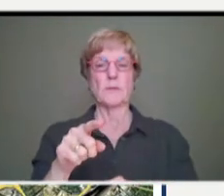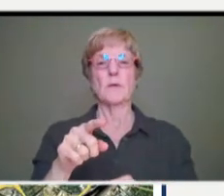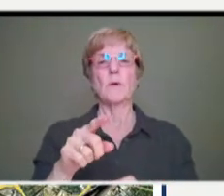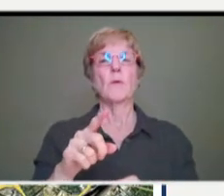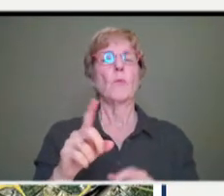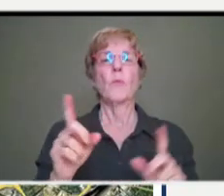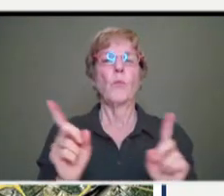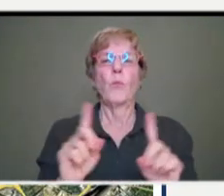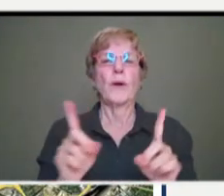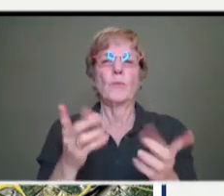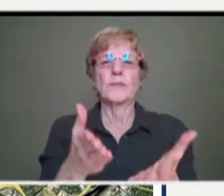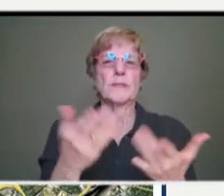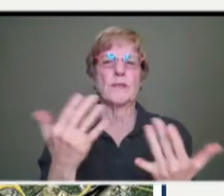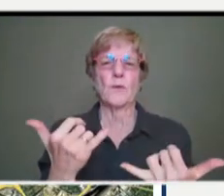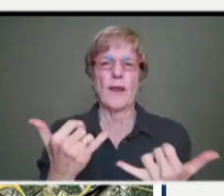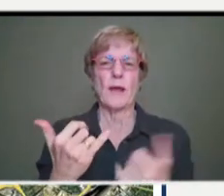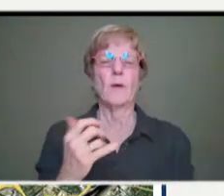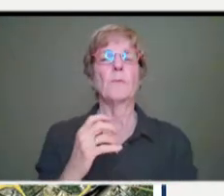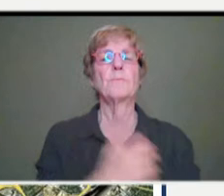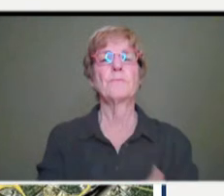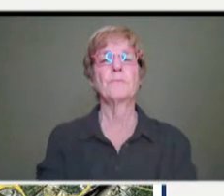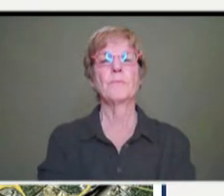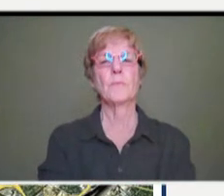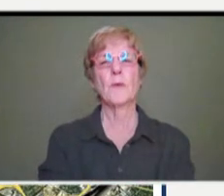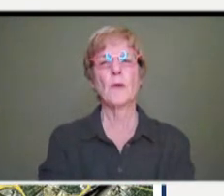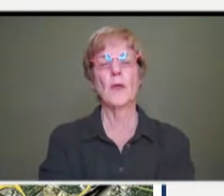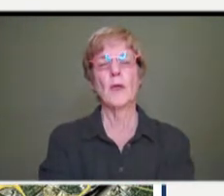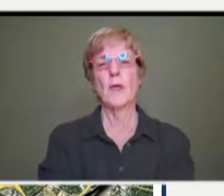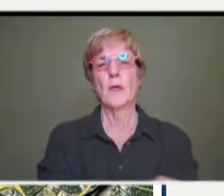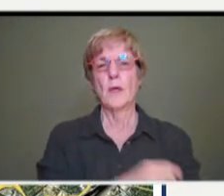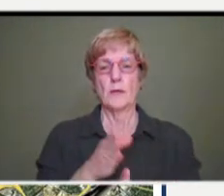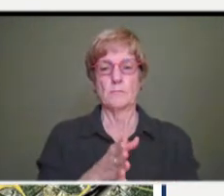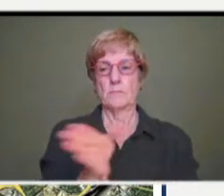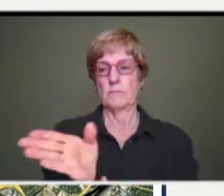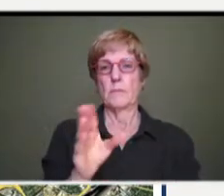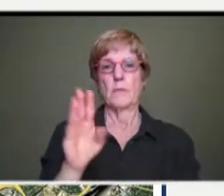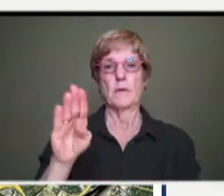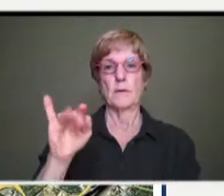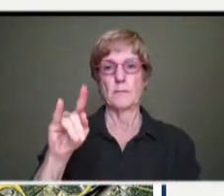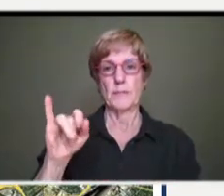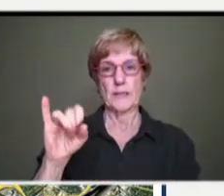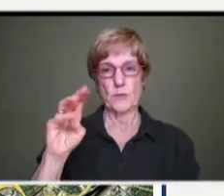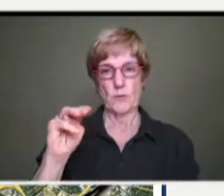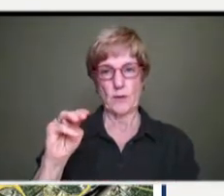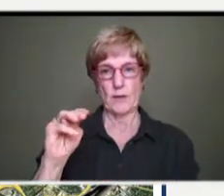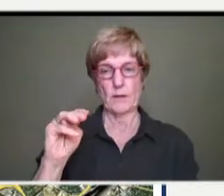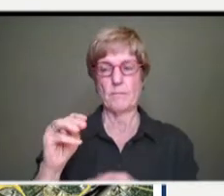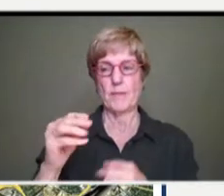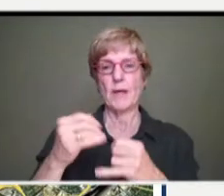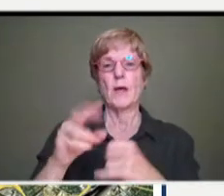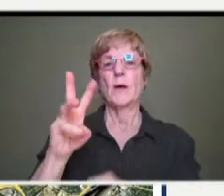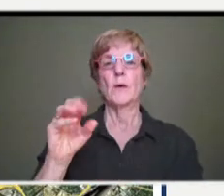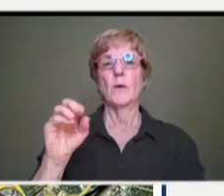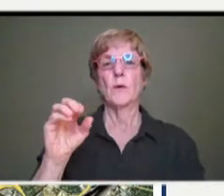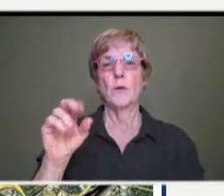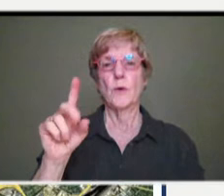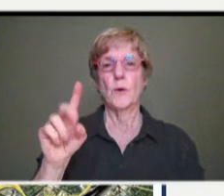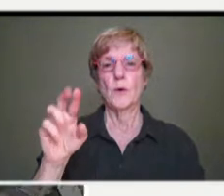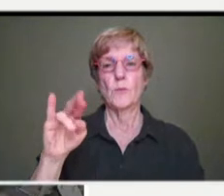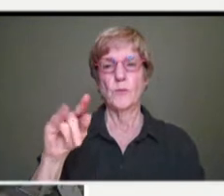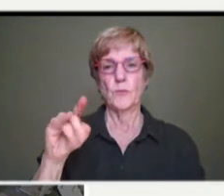you're at and where we are here so we are right off of Billy Graham at the end of Woodridge Center business park